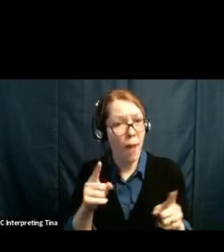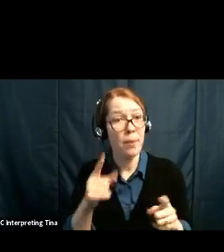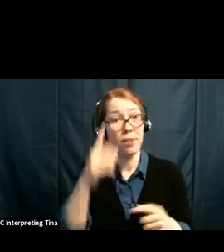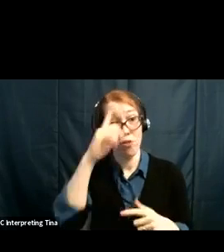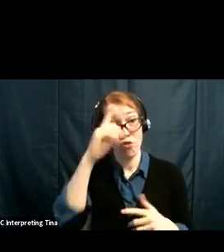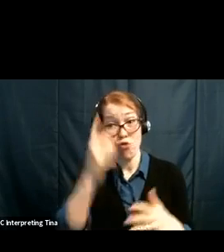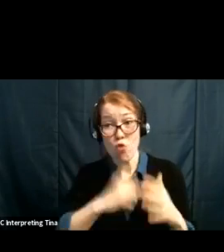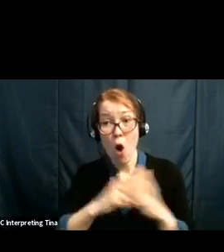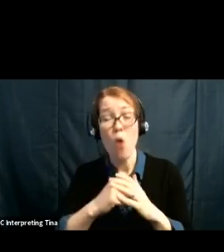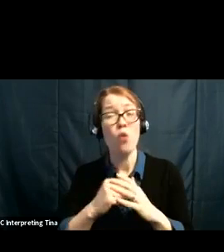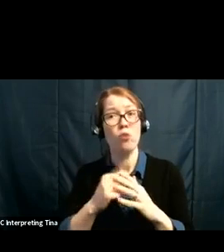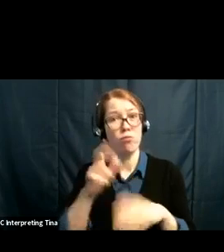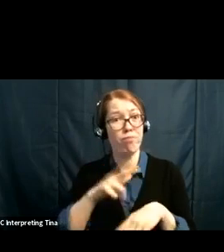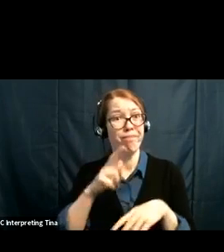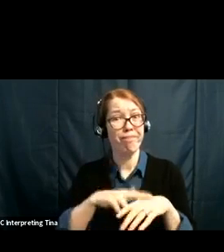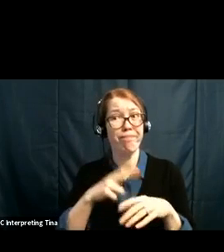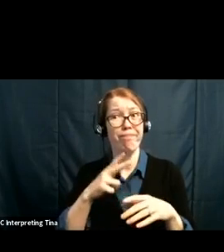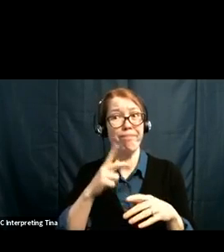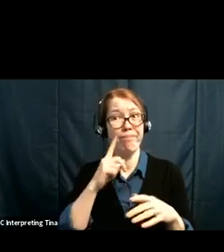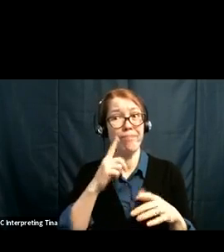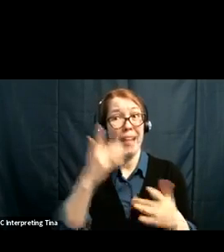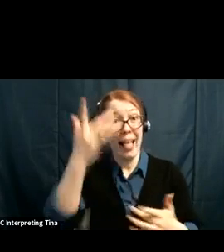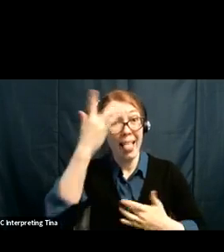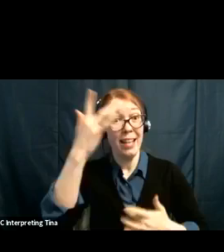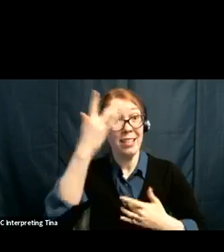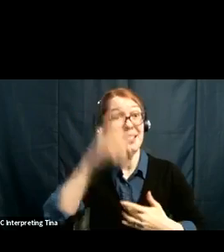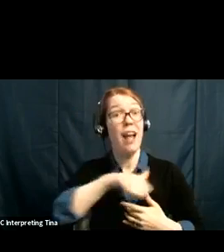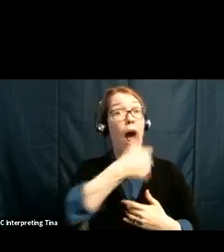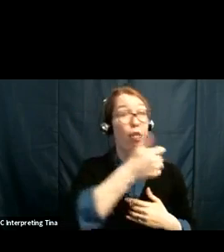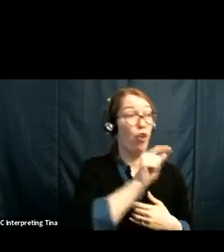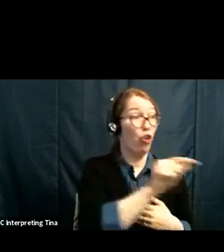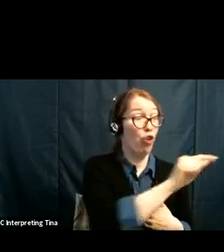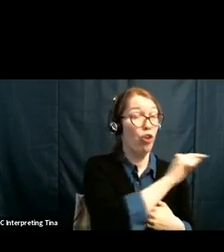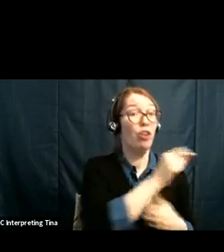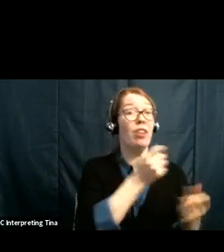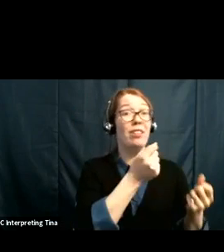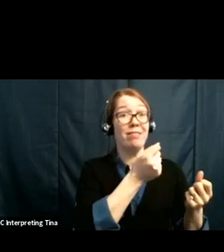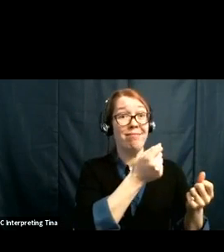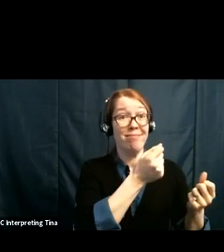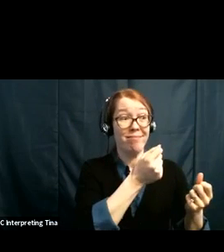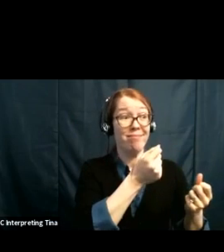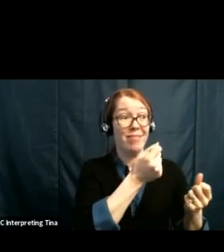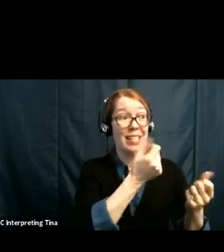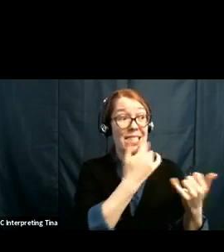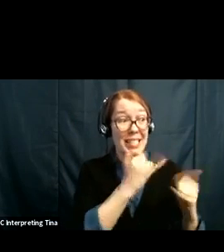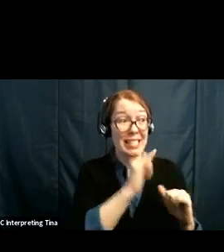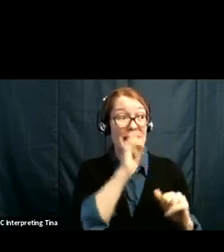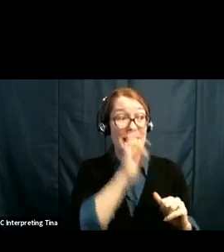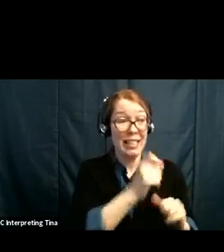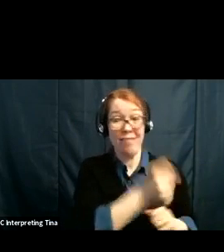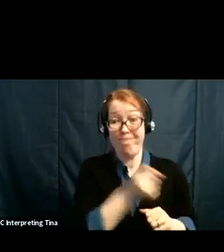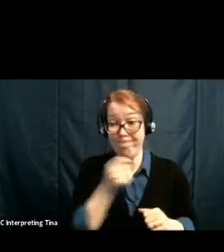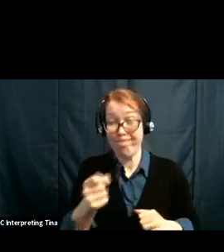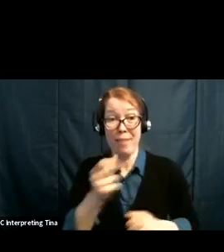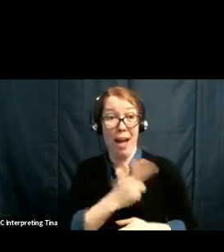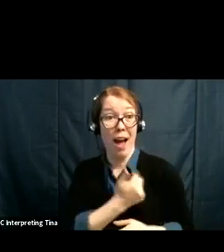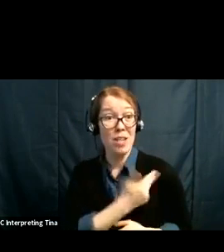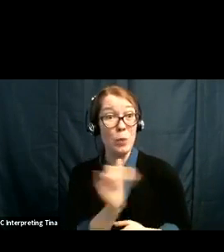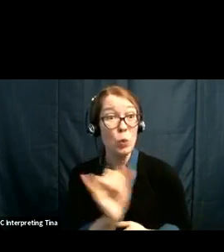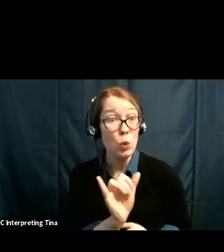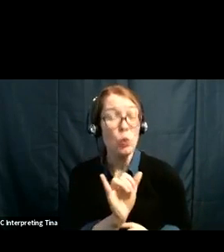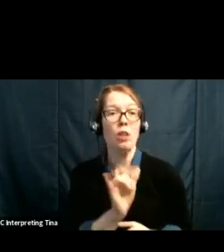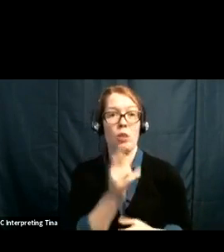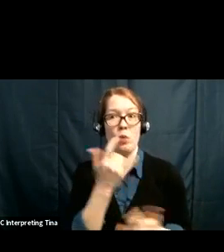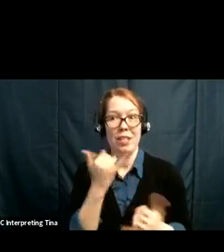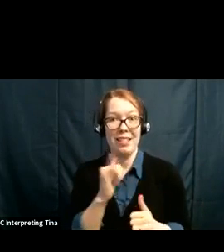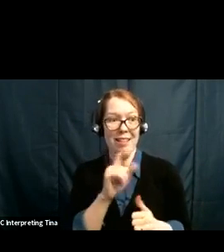are still having illnesses that require hospitalization with and without COVID. And we need to be able to take care of